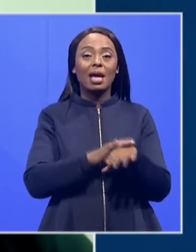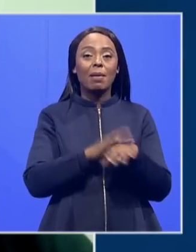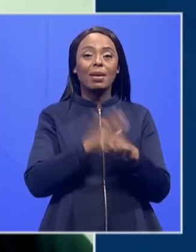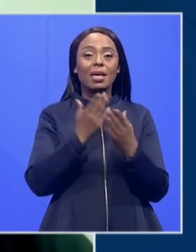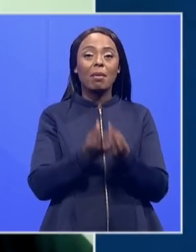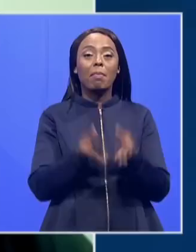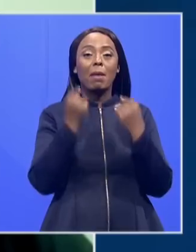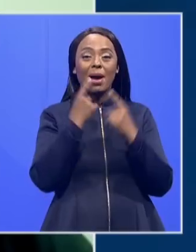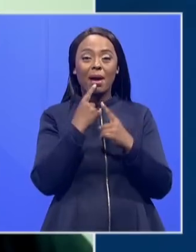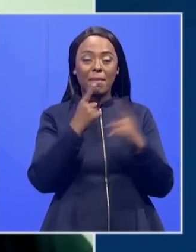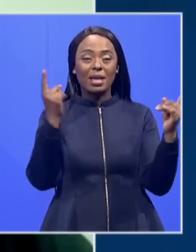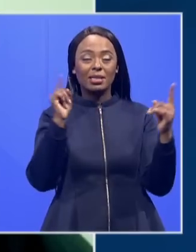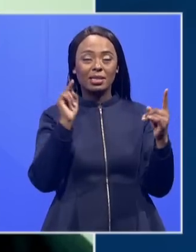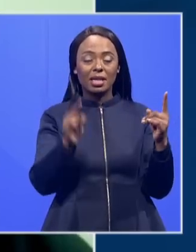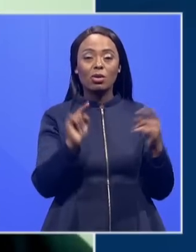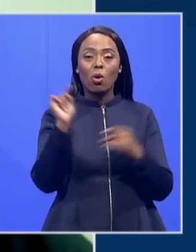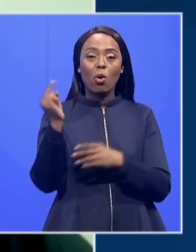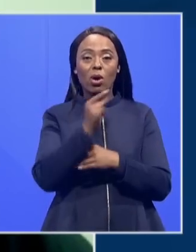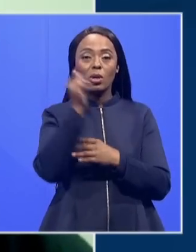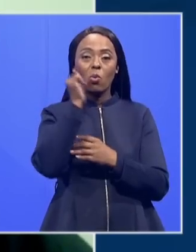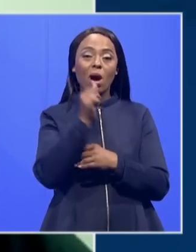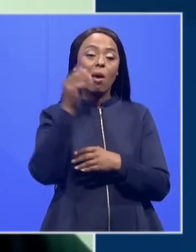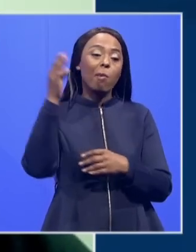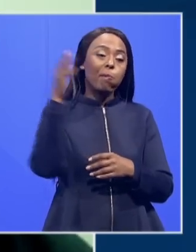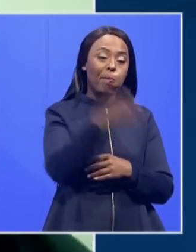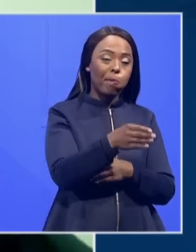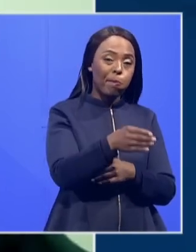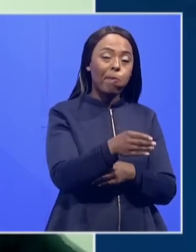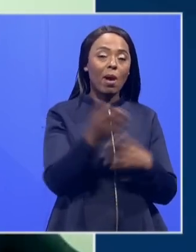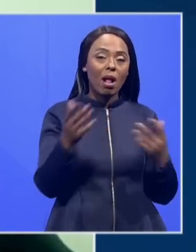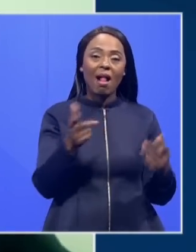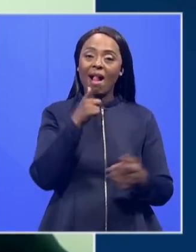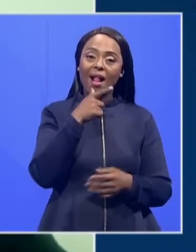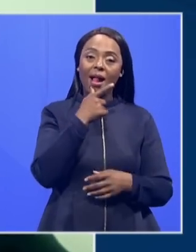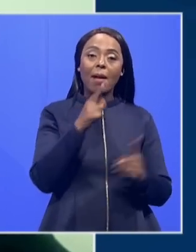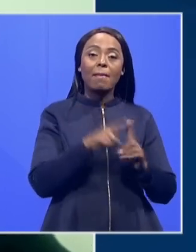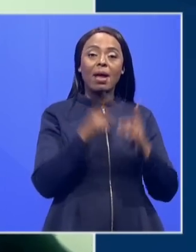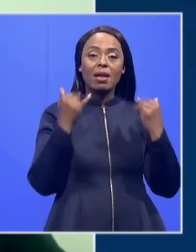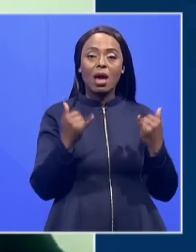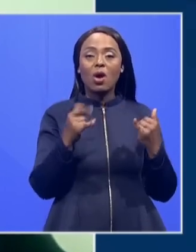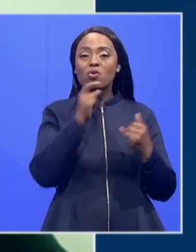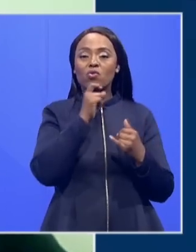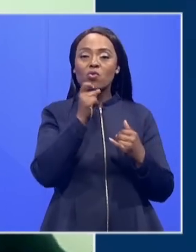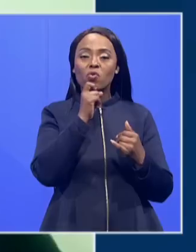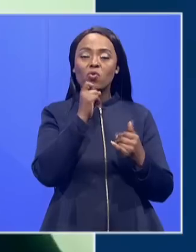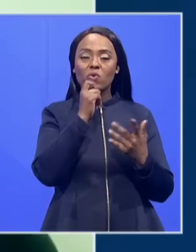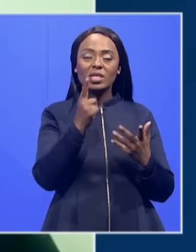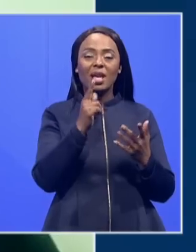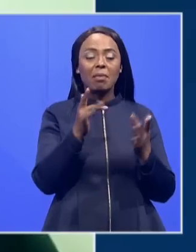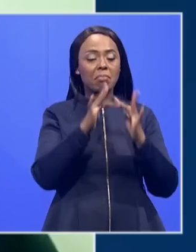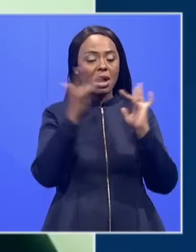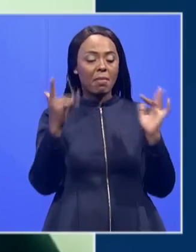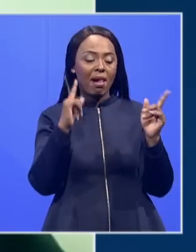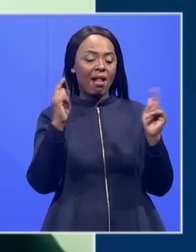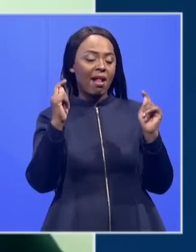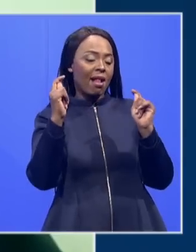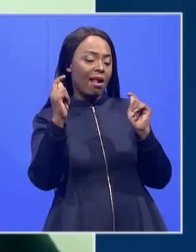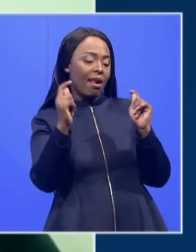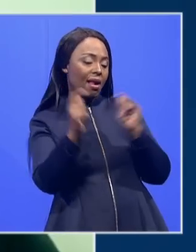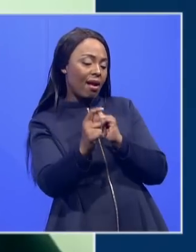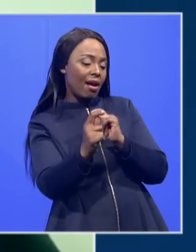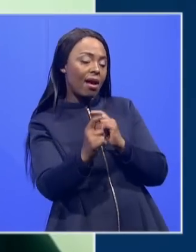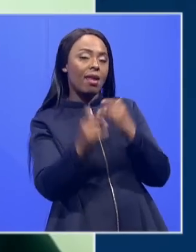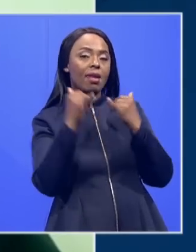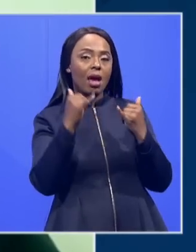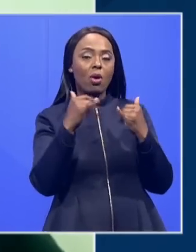whether it was favorable or not, is whether or not your messenger came back alive or not. But now, over time, processes have been created within